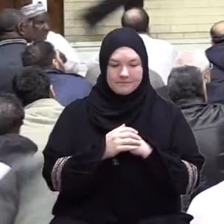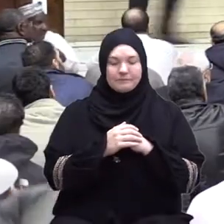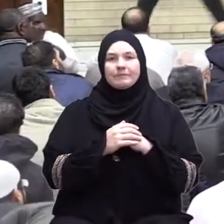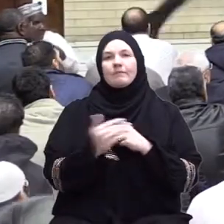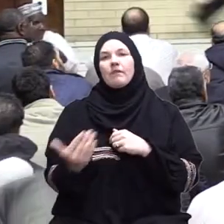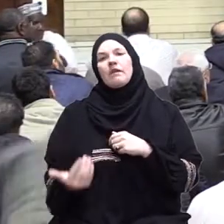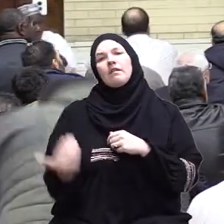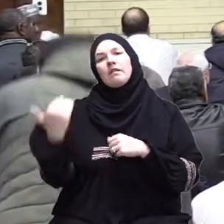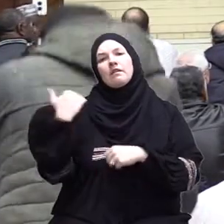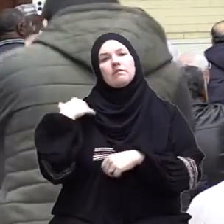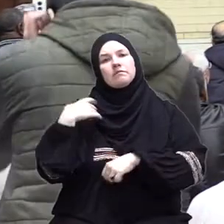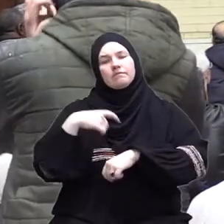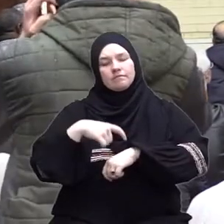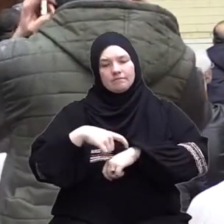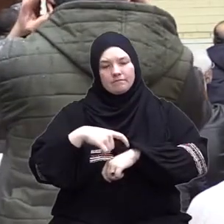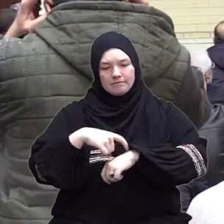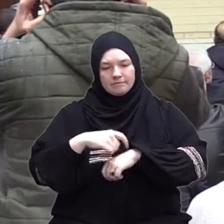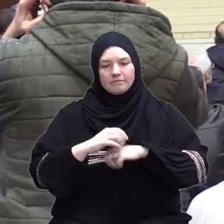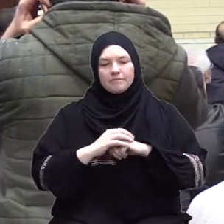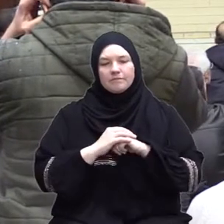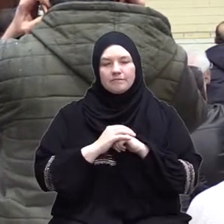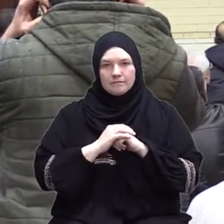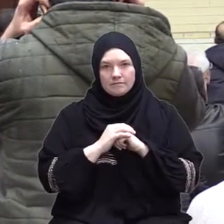Last time